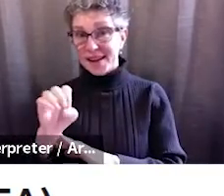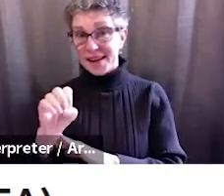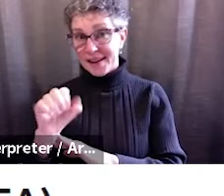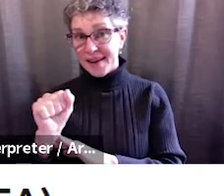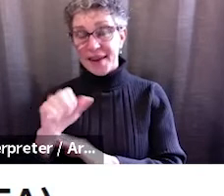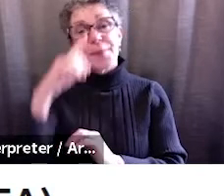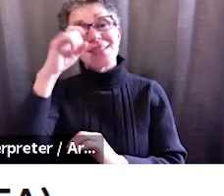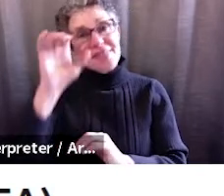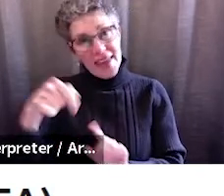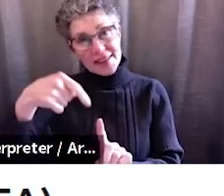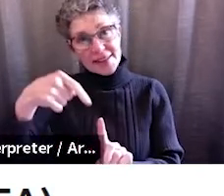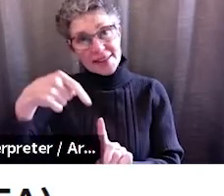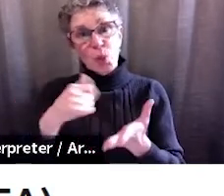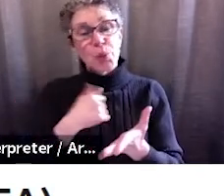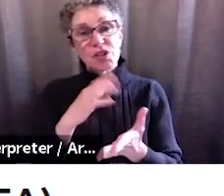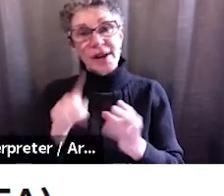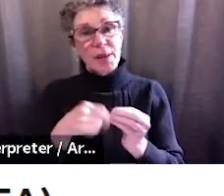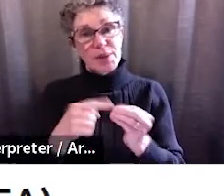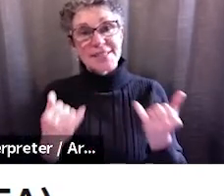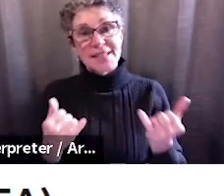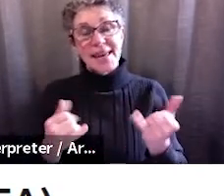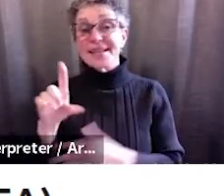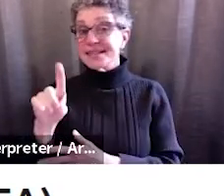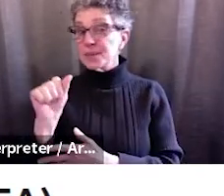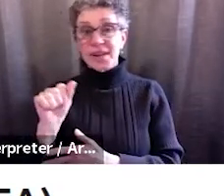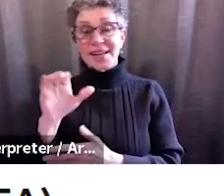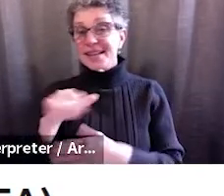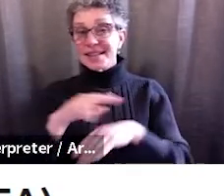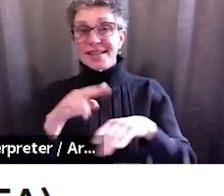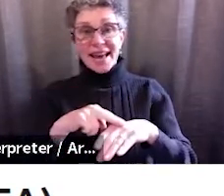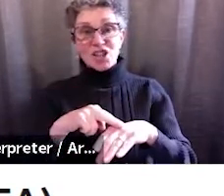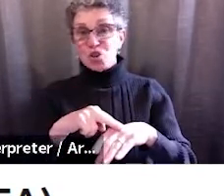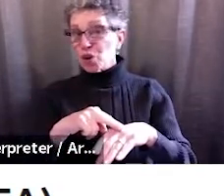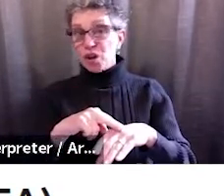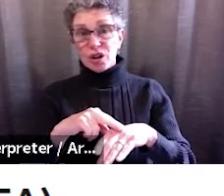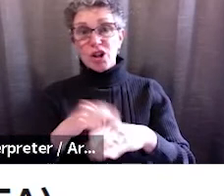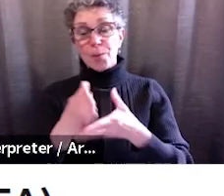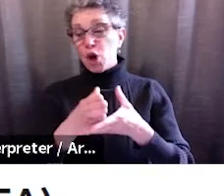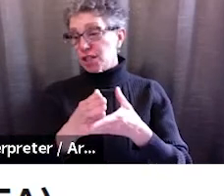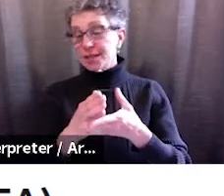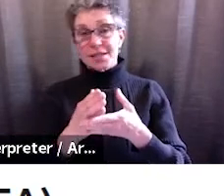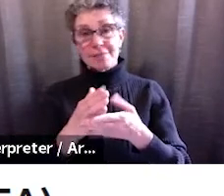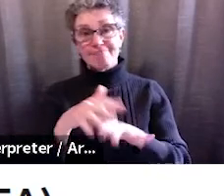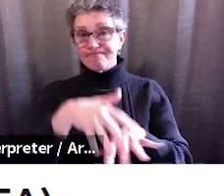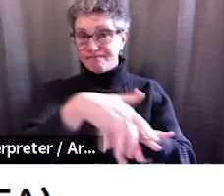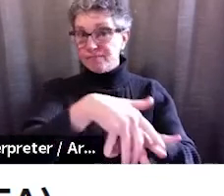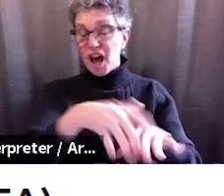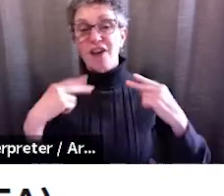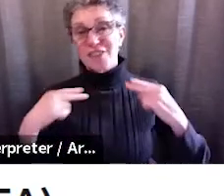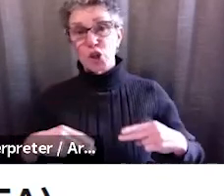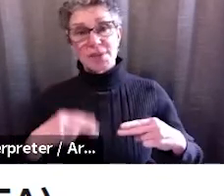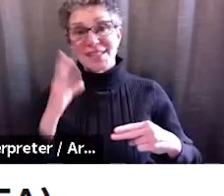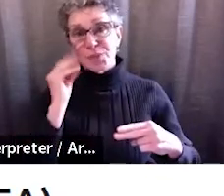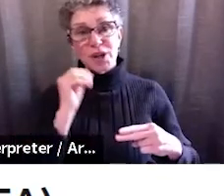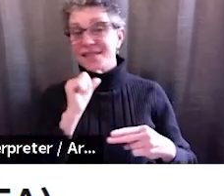today. Disability is a natural part of the human experience and in no way diminishes the right